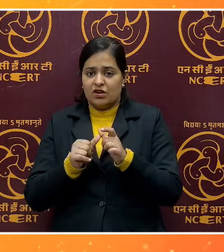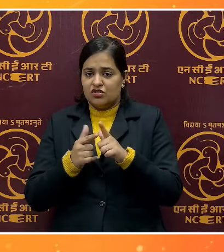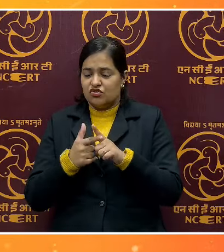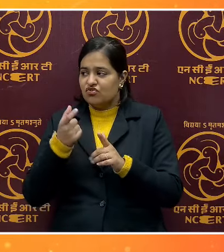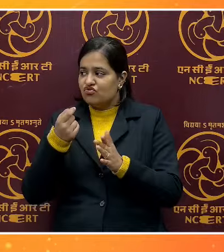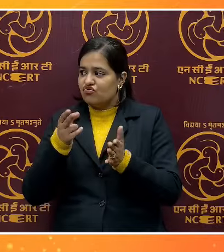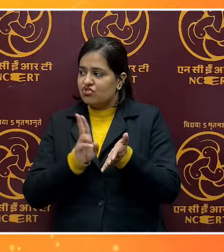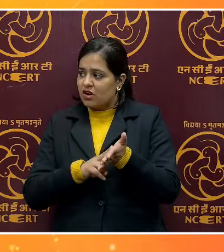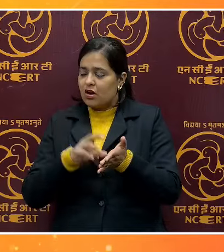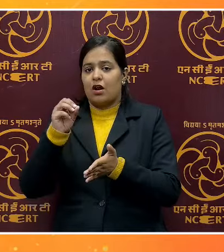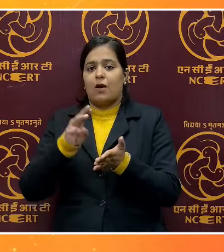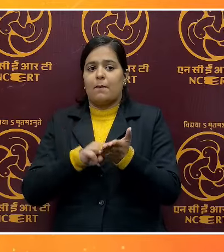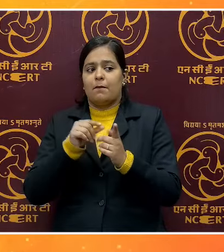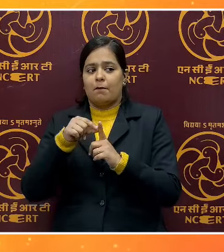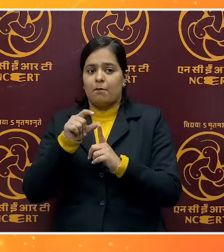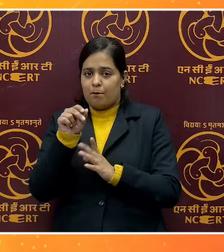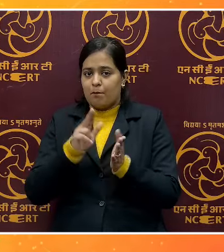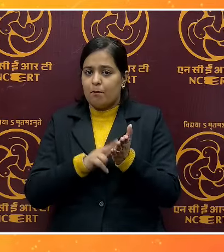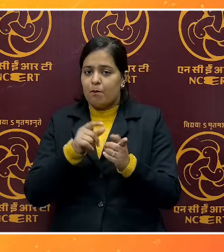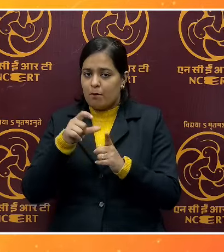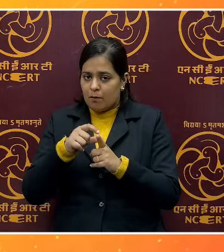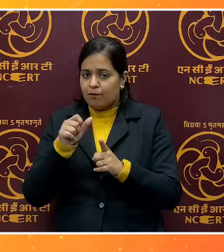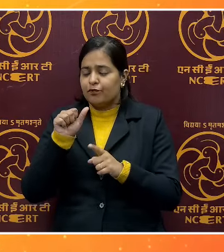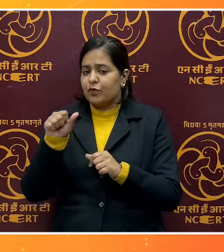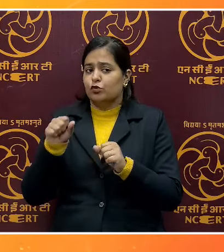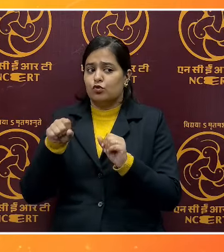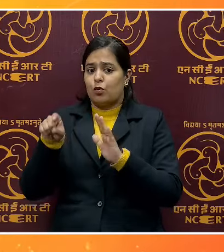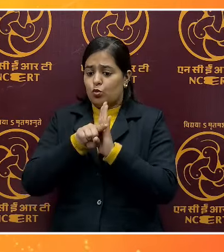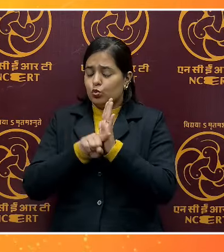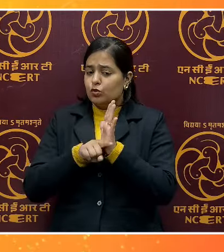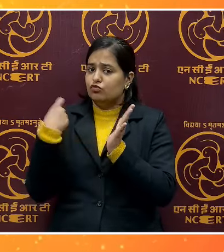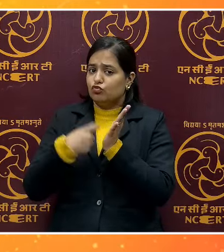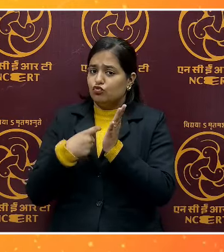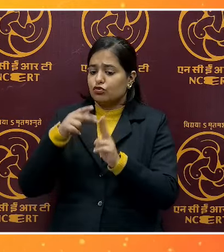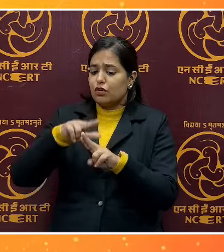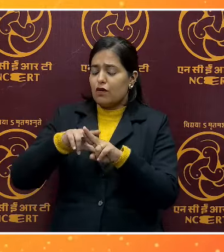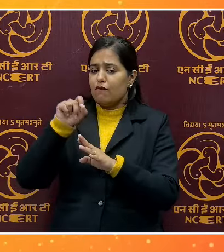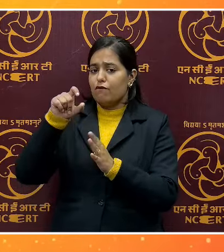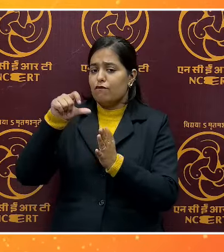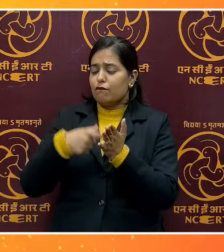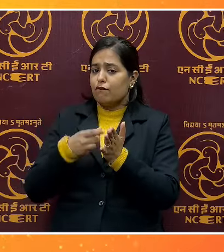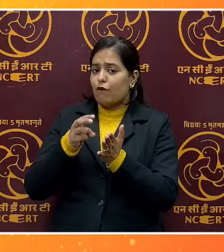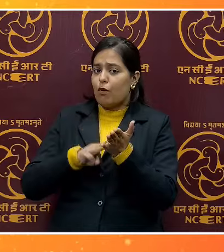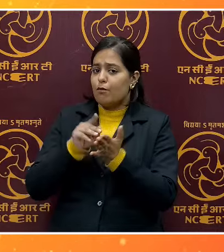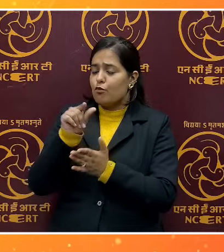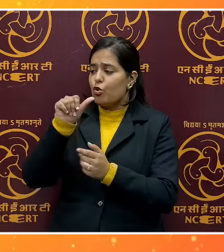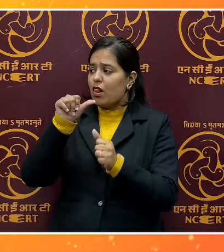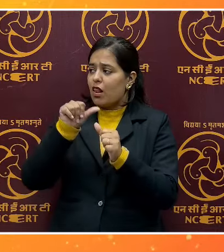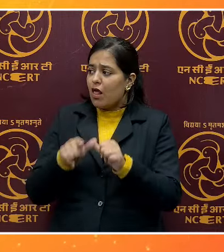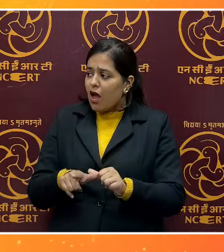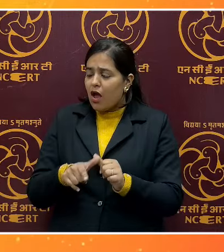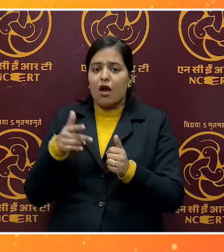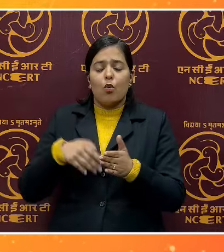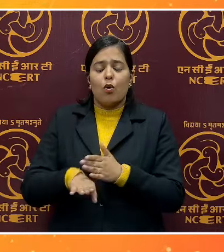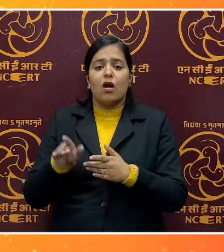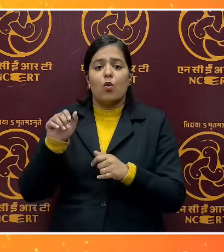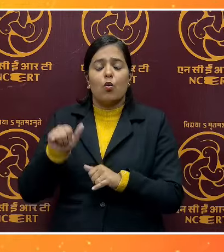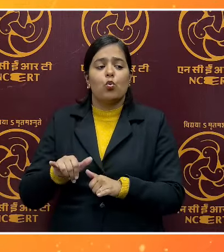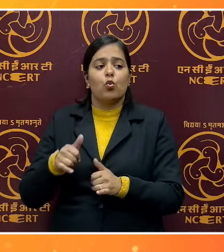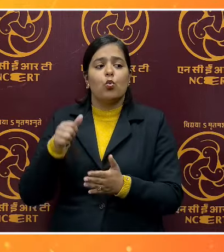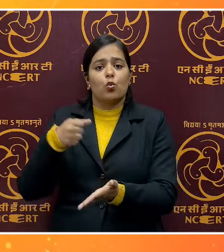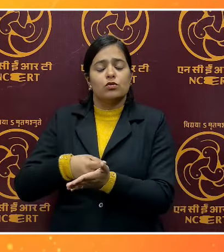about nomenclature. The formulas and names adapted for the coordination entities are based on